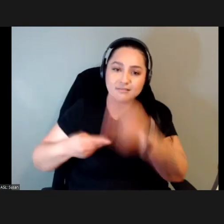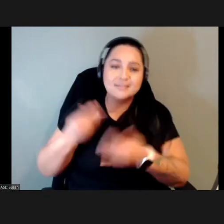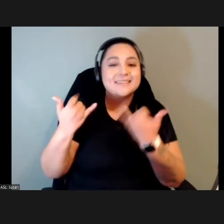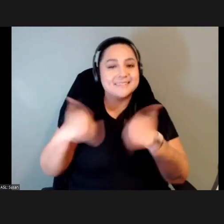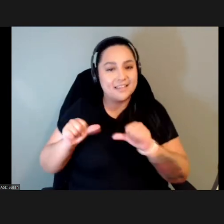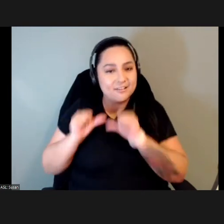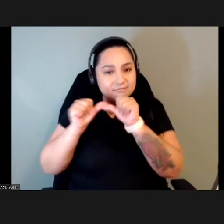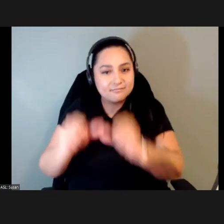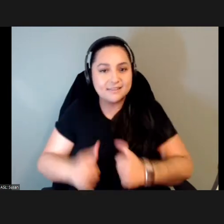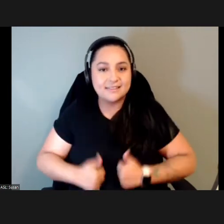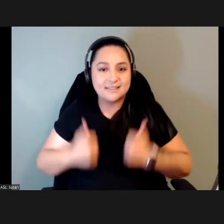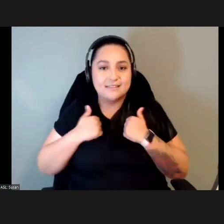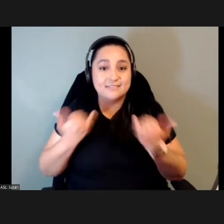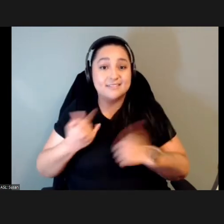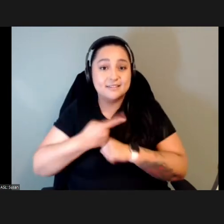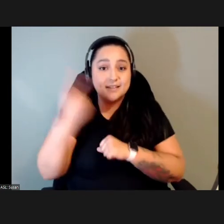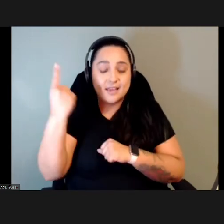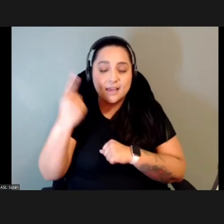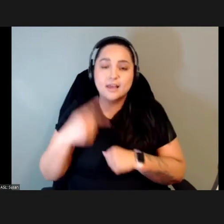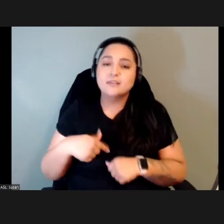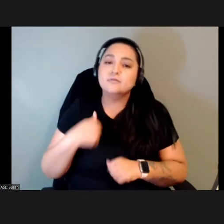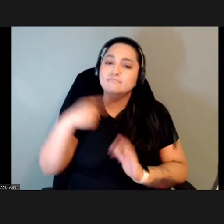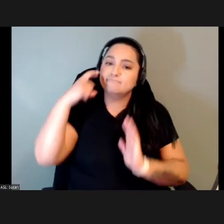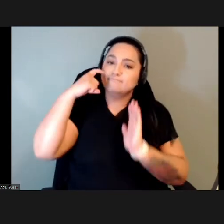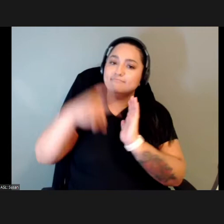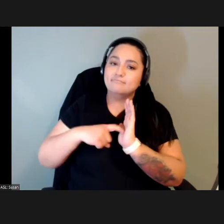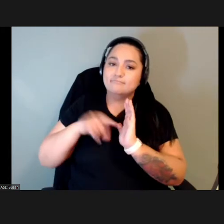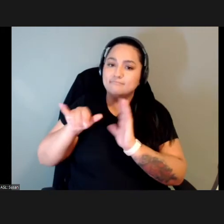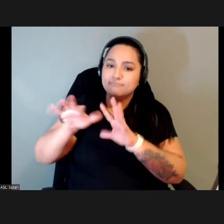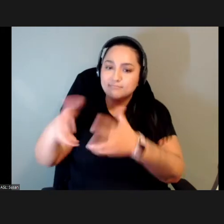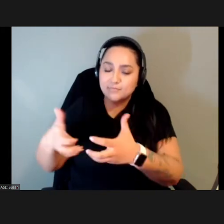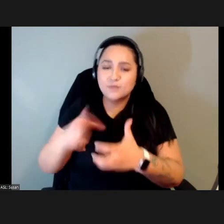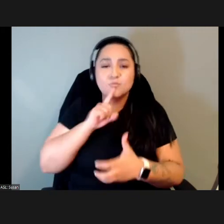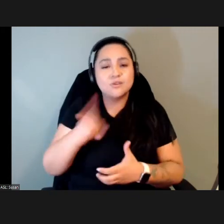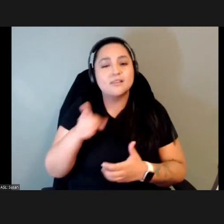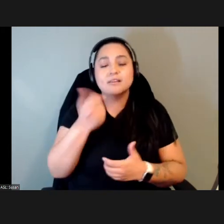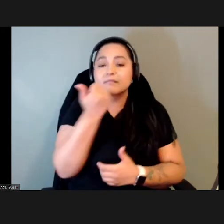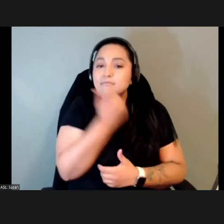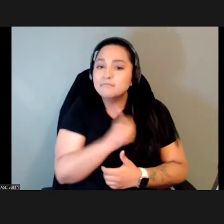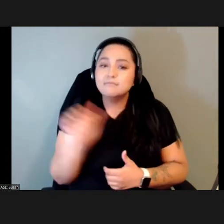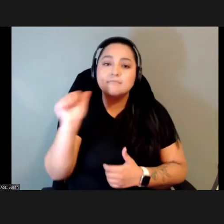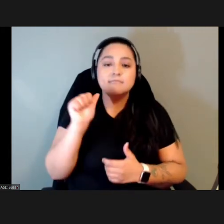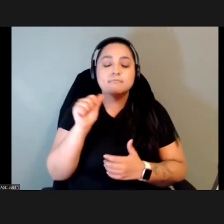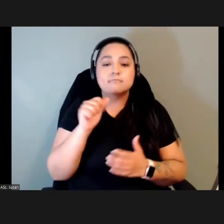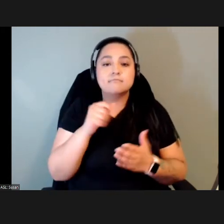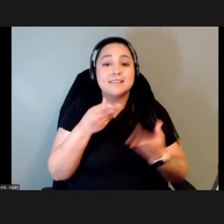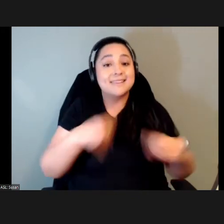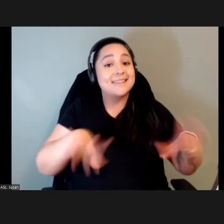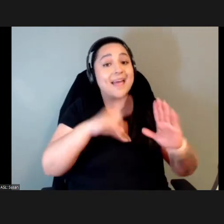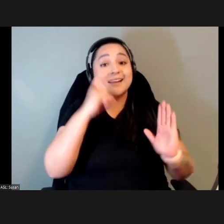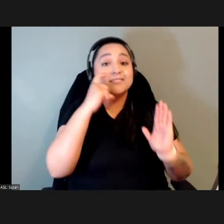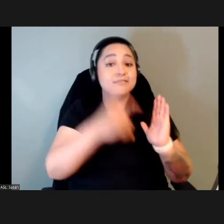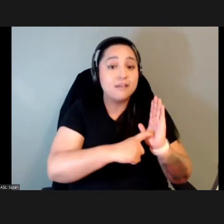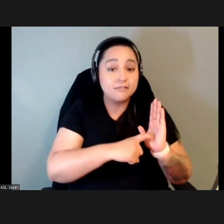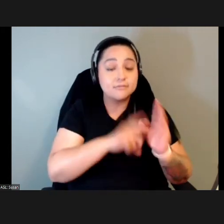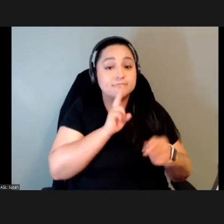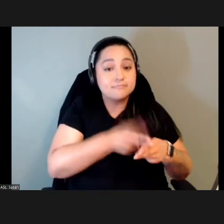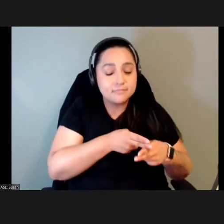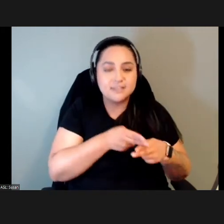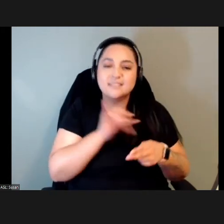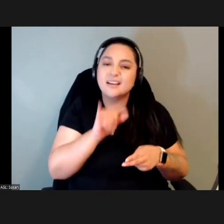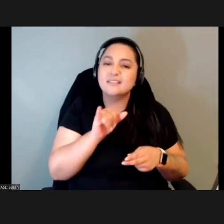This acknowledgement, and really all land acknowledgements, are a small part, like Matthew said, of a larger and